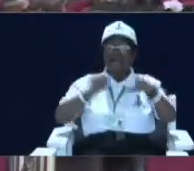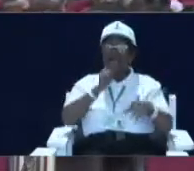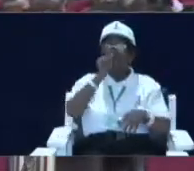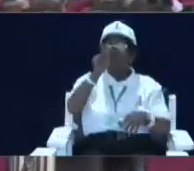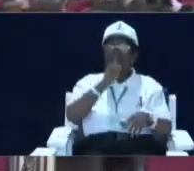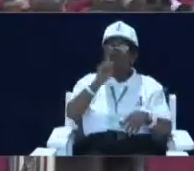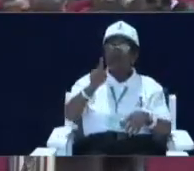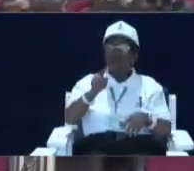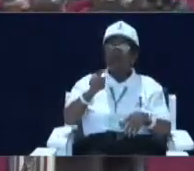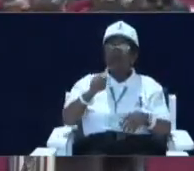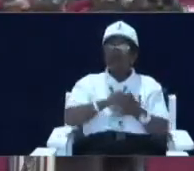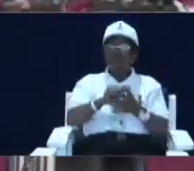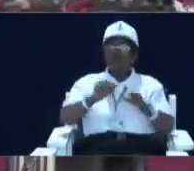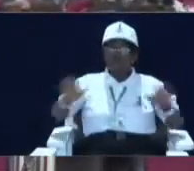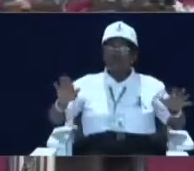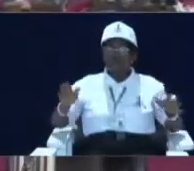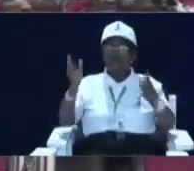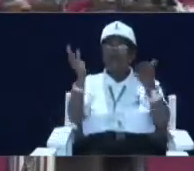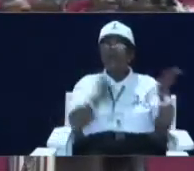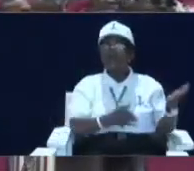the Lord.